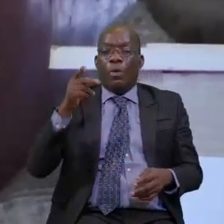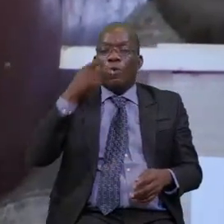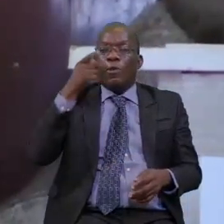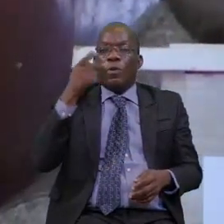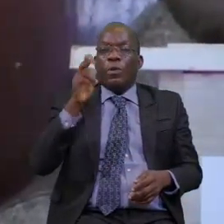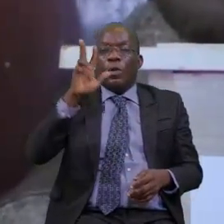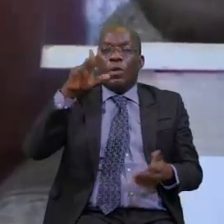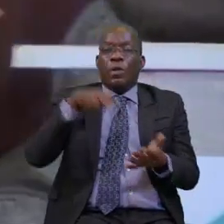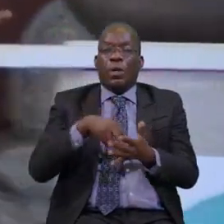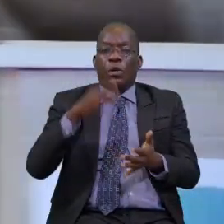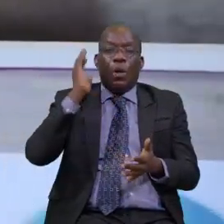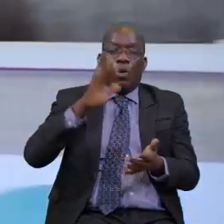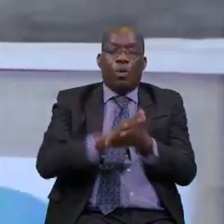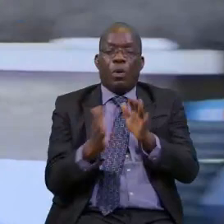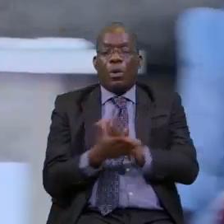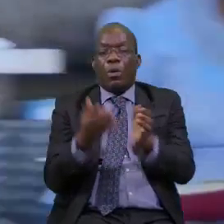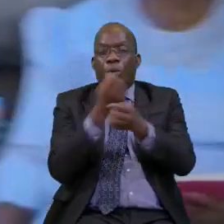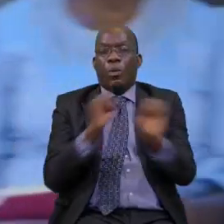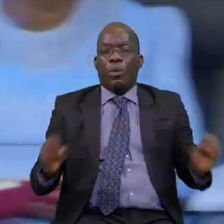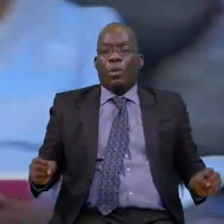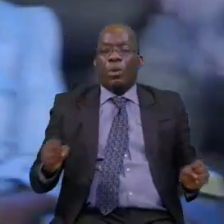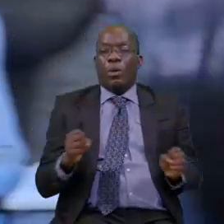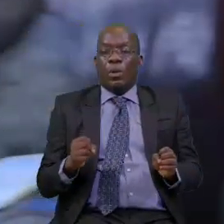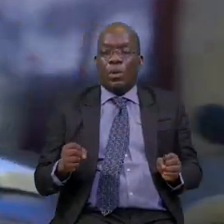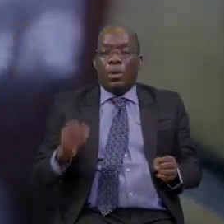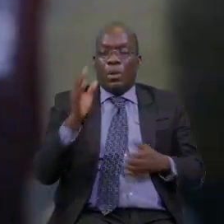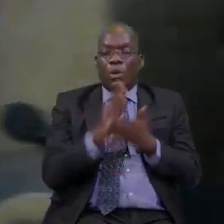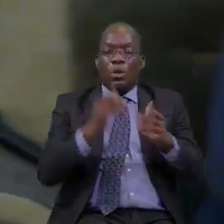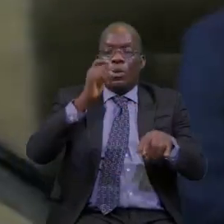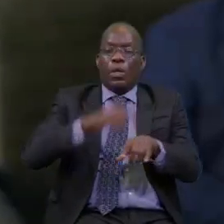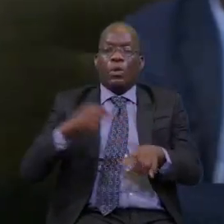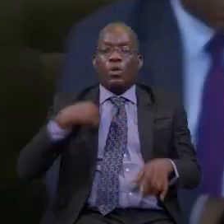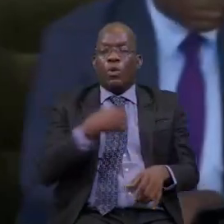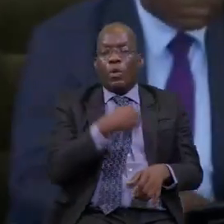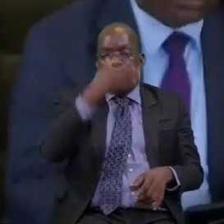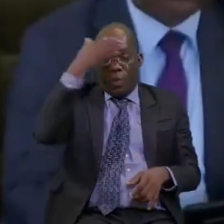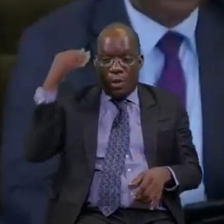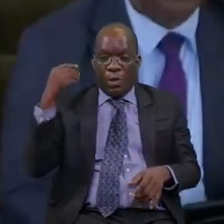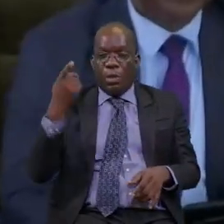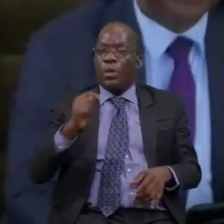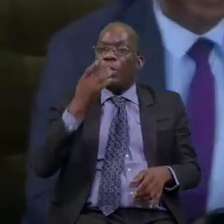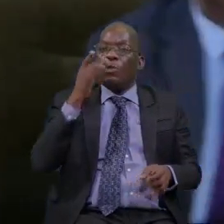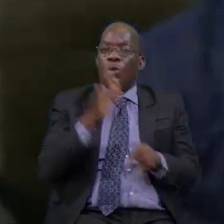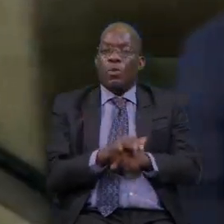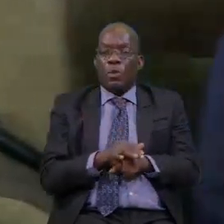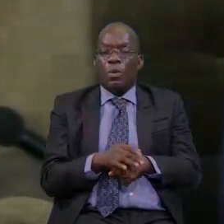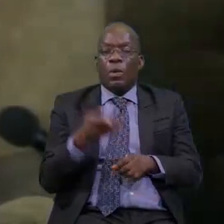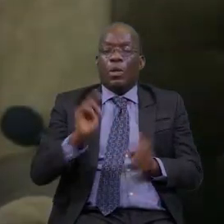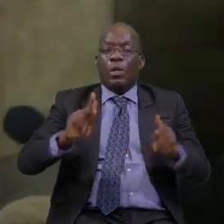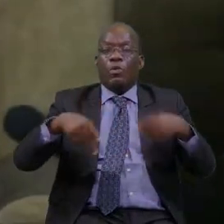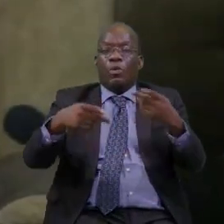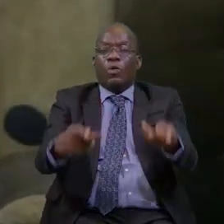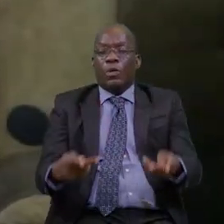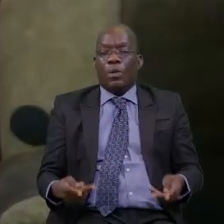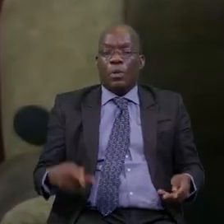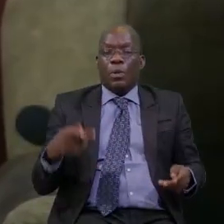had said in a way. Sometimes we'll forget the promise, the provision, the